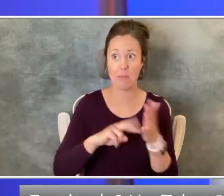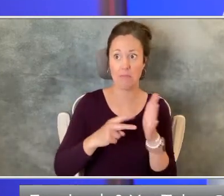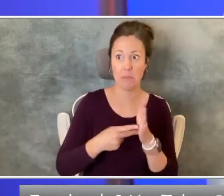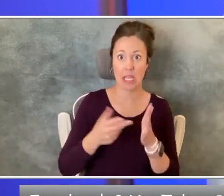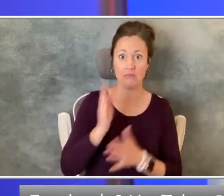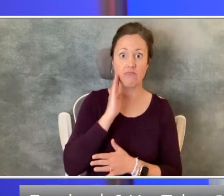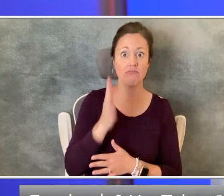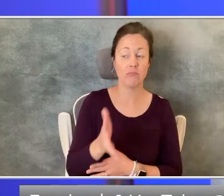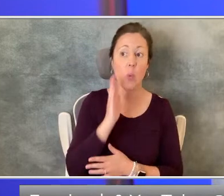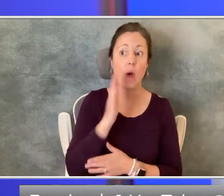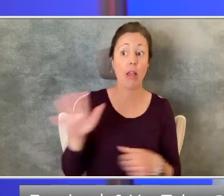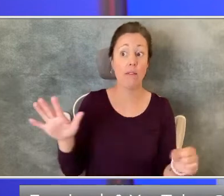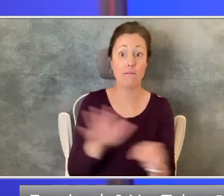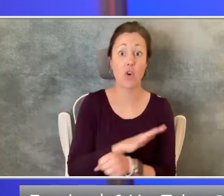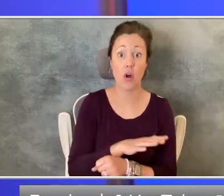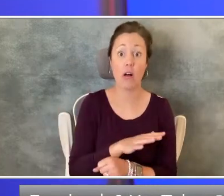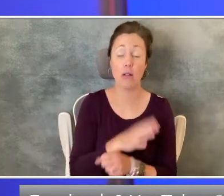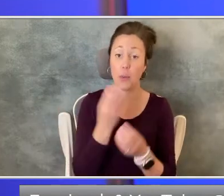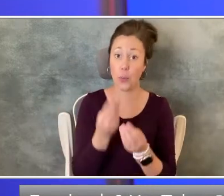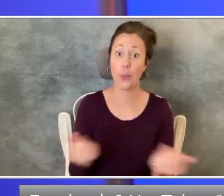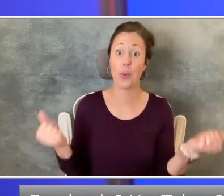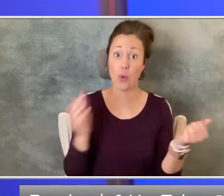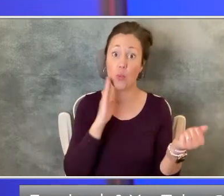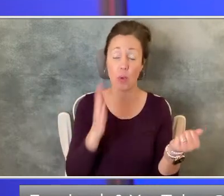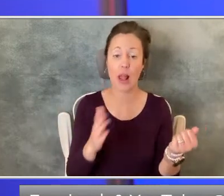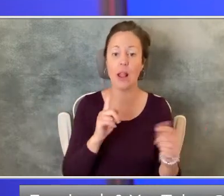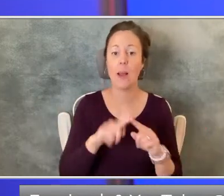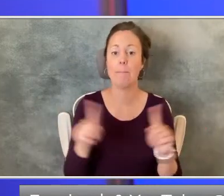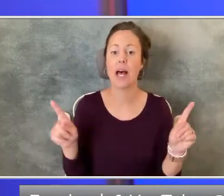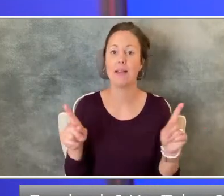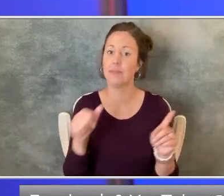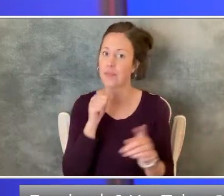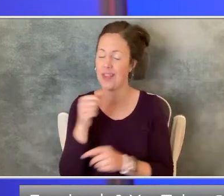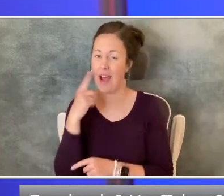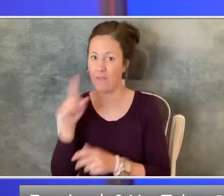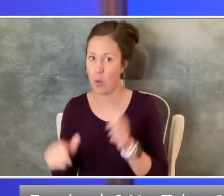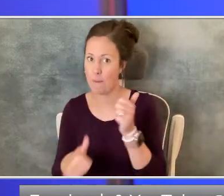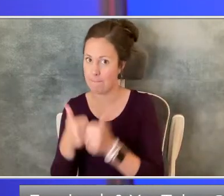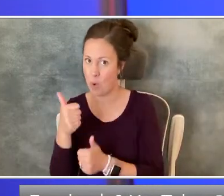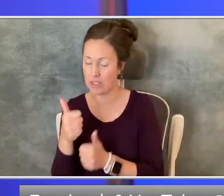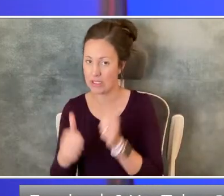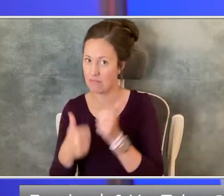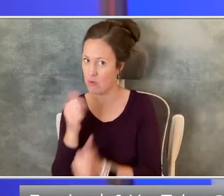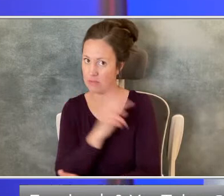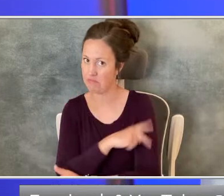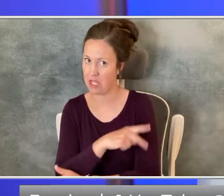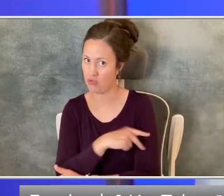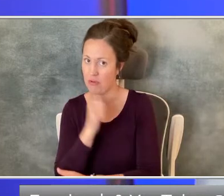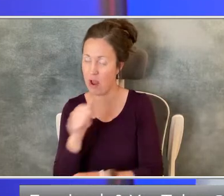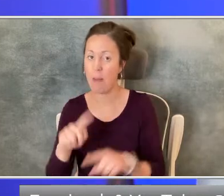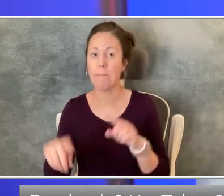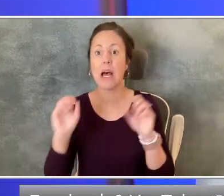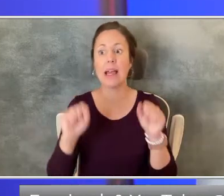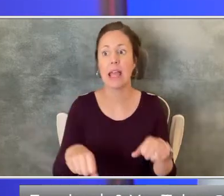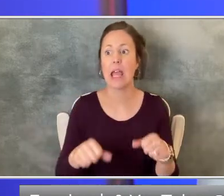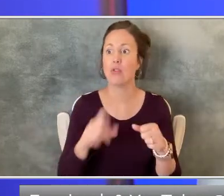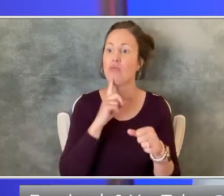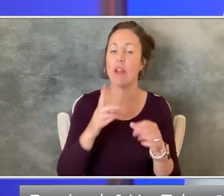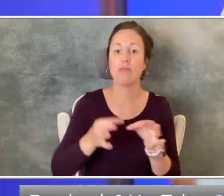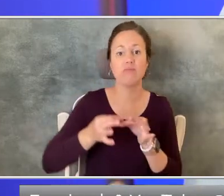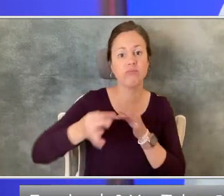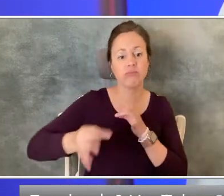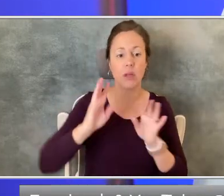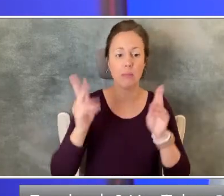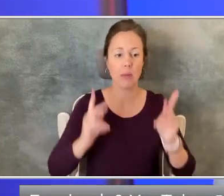future, that's not for the majority of patients a curative therapy, but it can buy significant time for patients with their